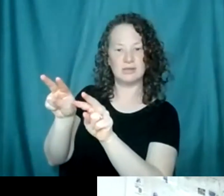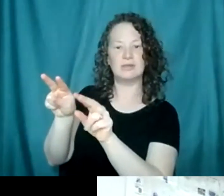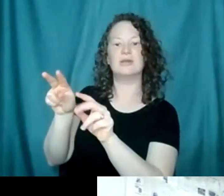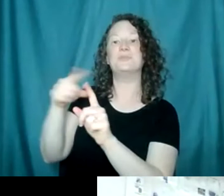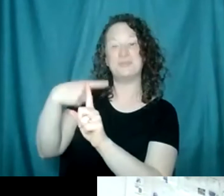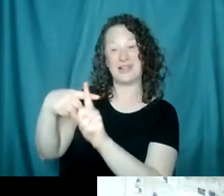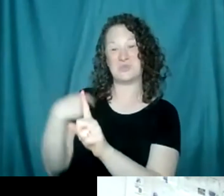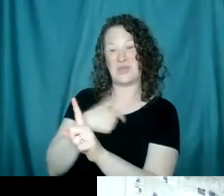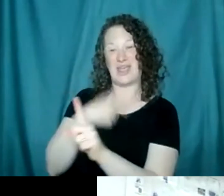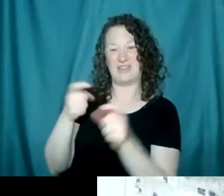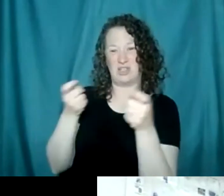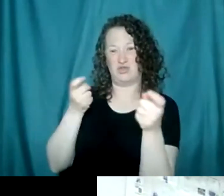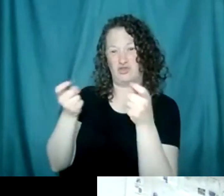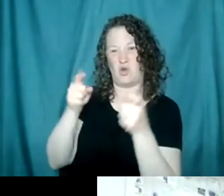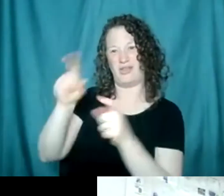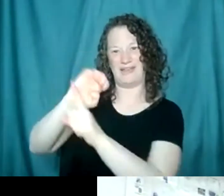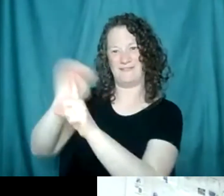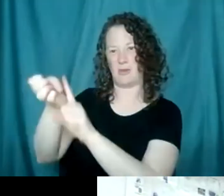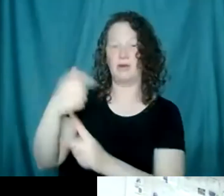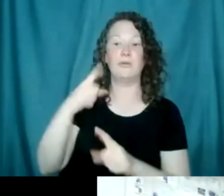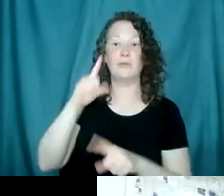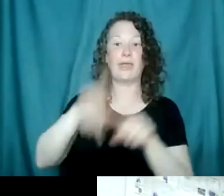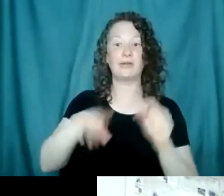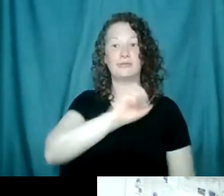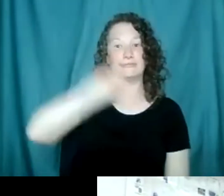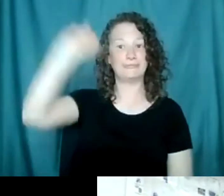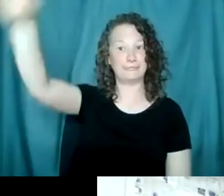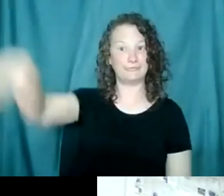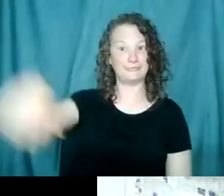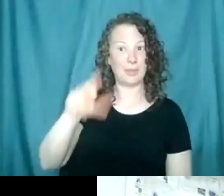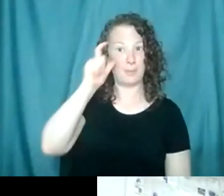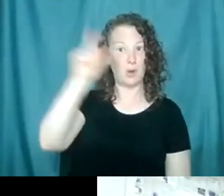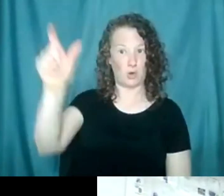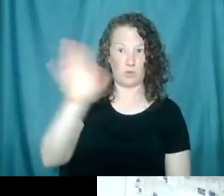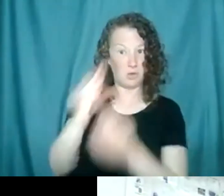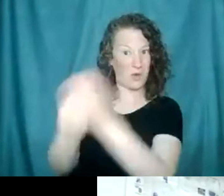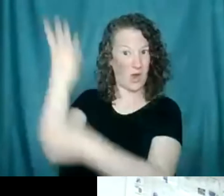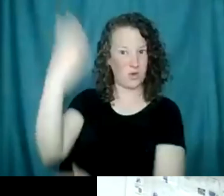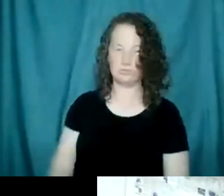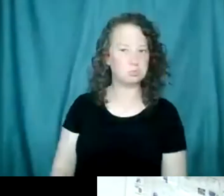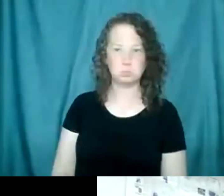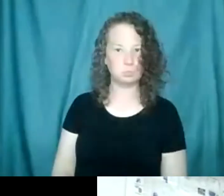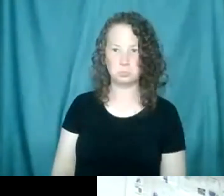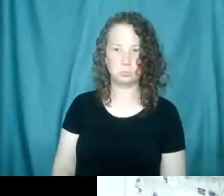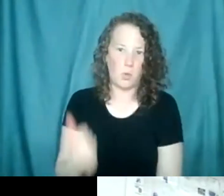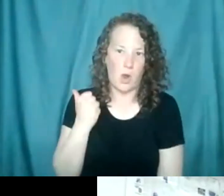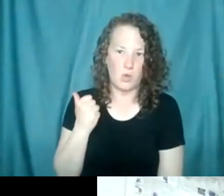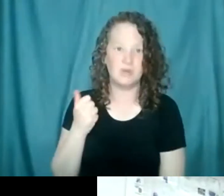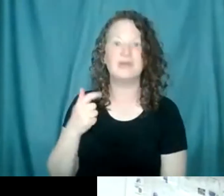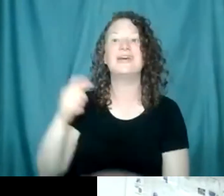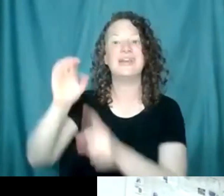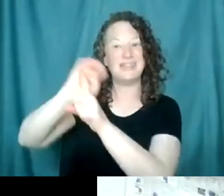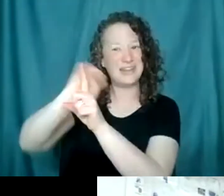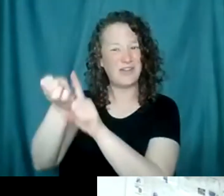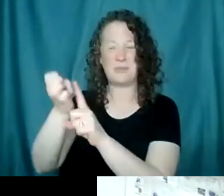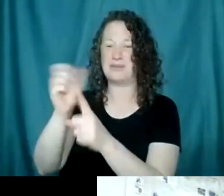control a lot of that environment. You just can't throw a seed out onto the surface of the moon and expect it to grow. It will not grow. That environment is too extreme. It